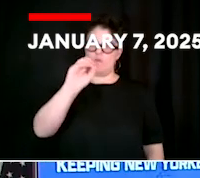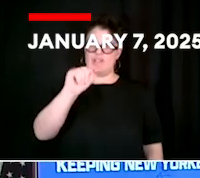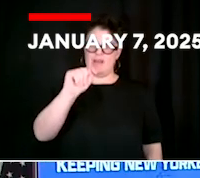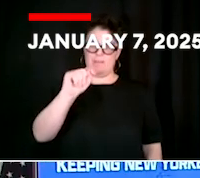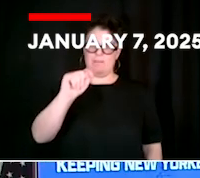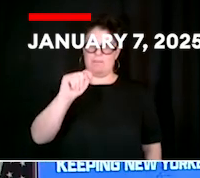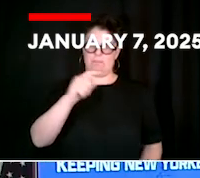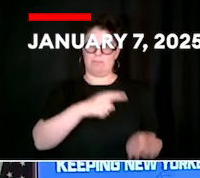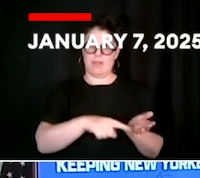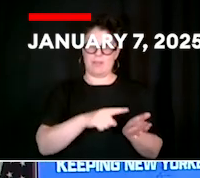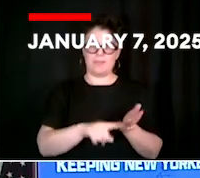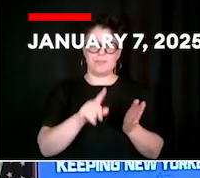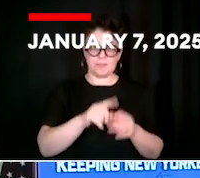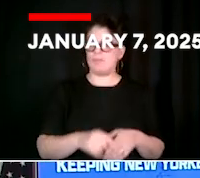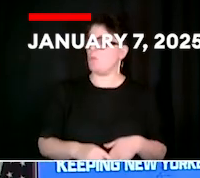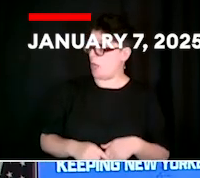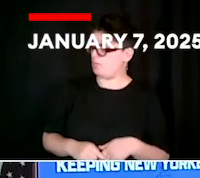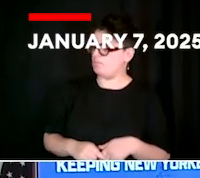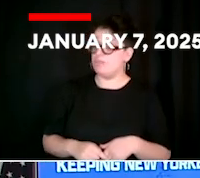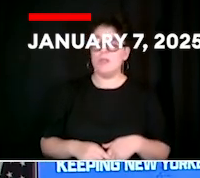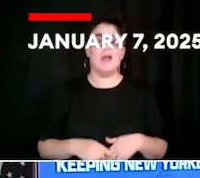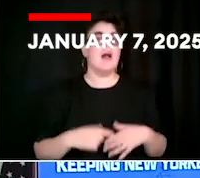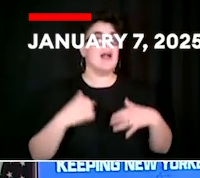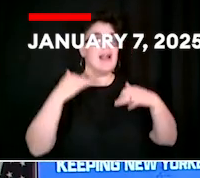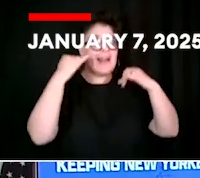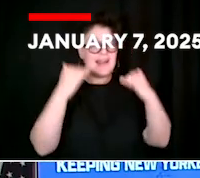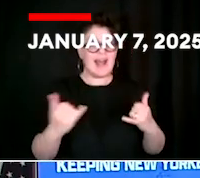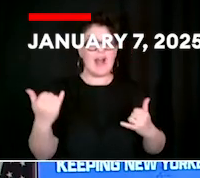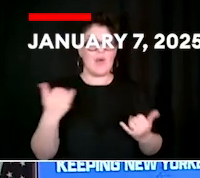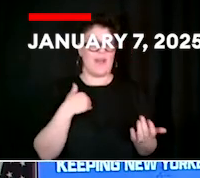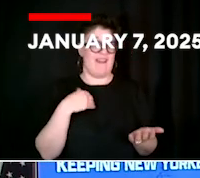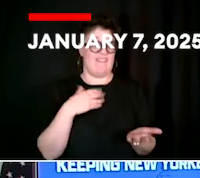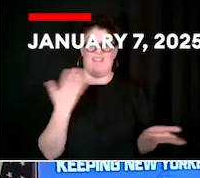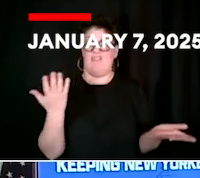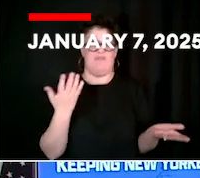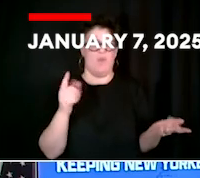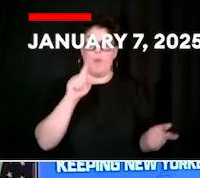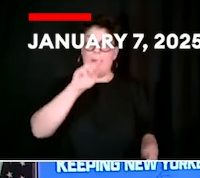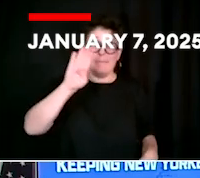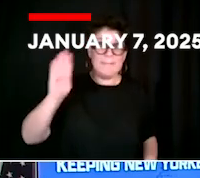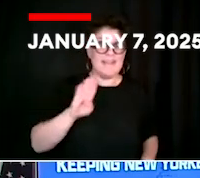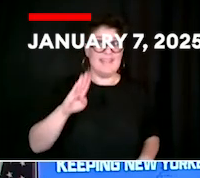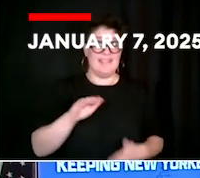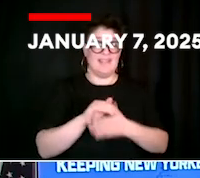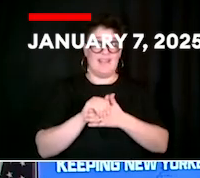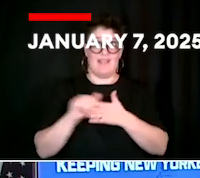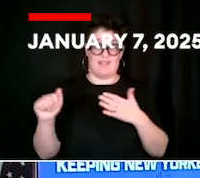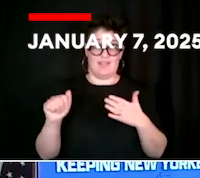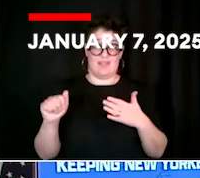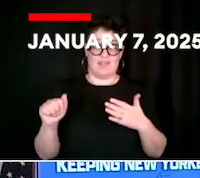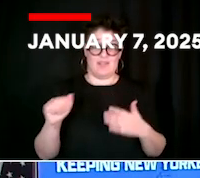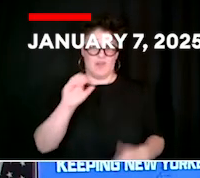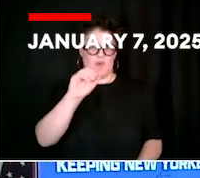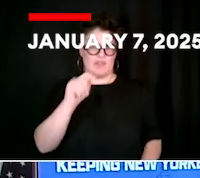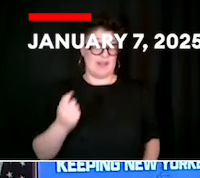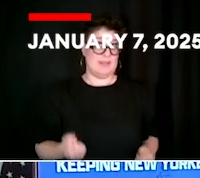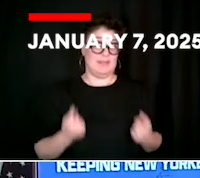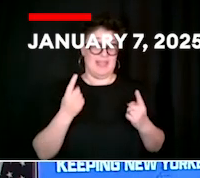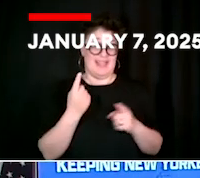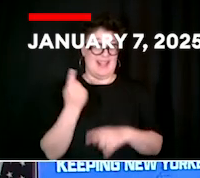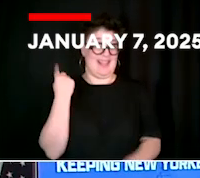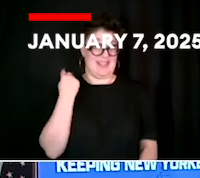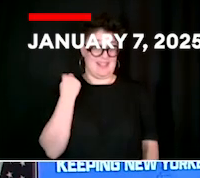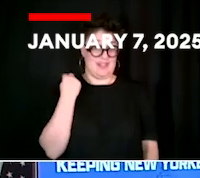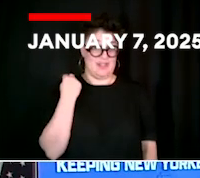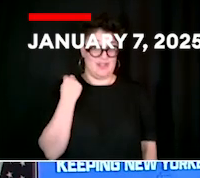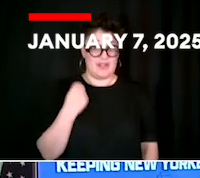But now, we have record $1 billion in overtime spending last year, and now there